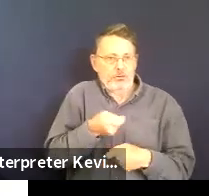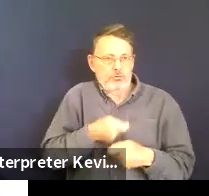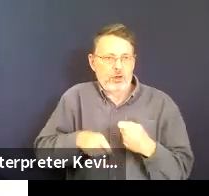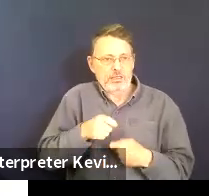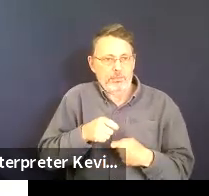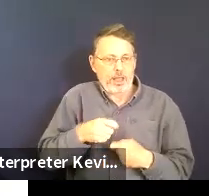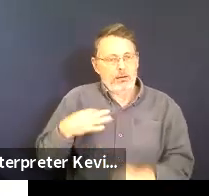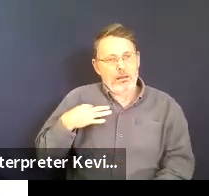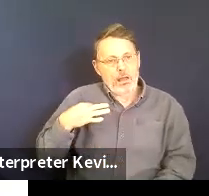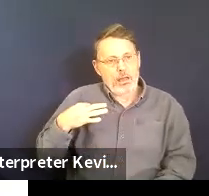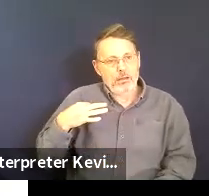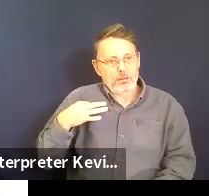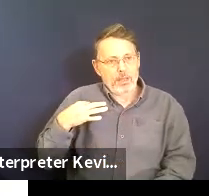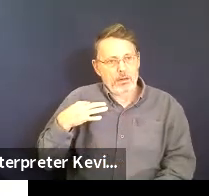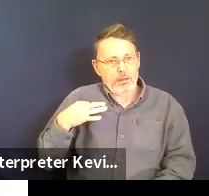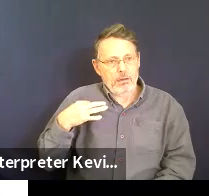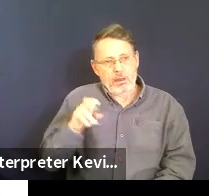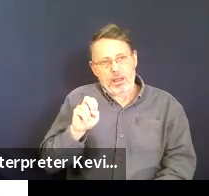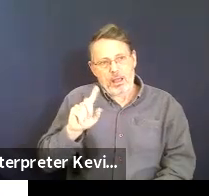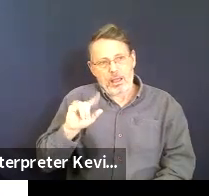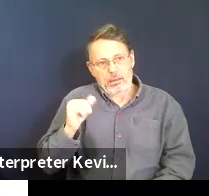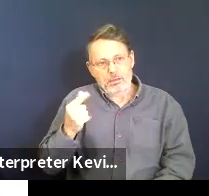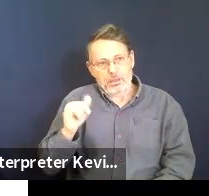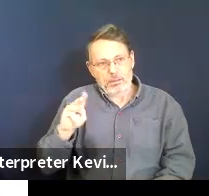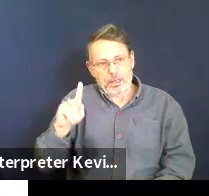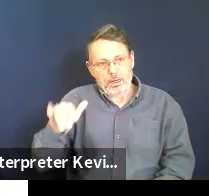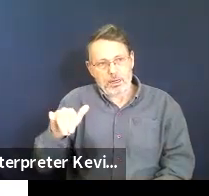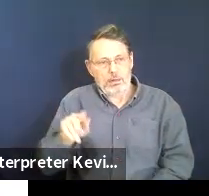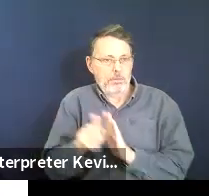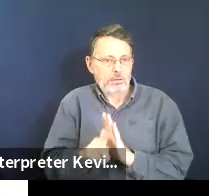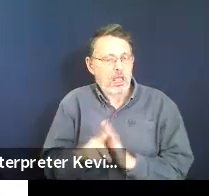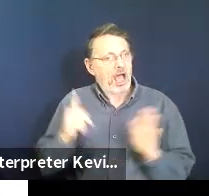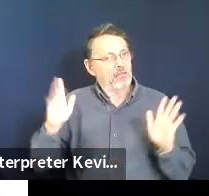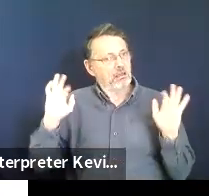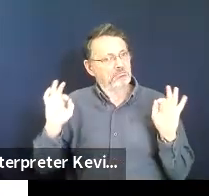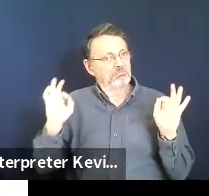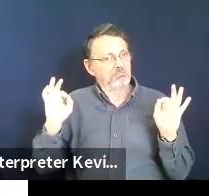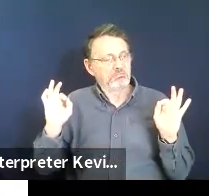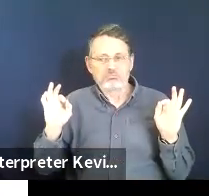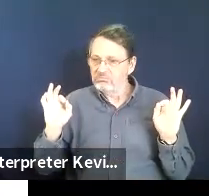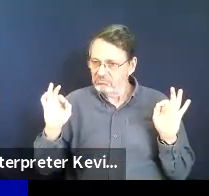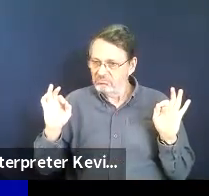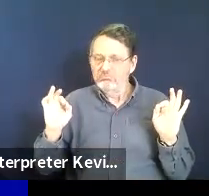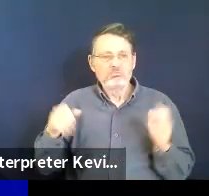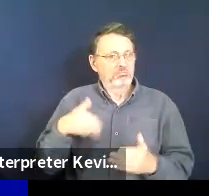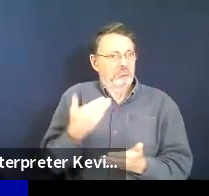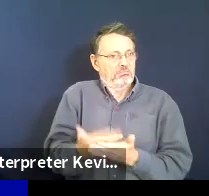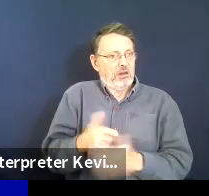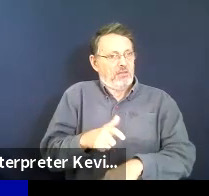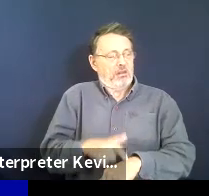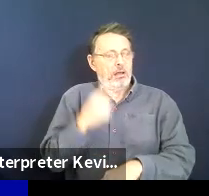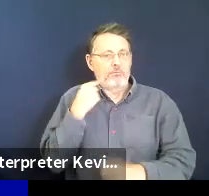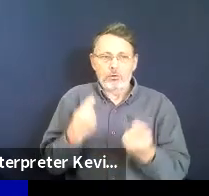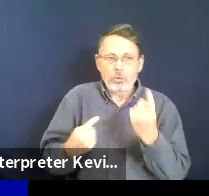transplant eligibility policy. And I believe that takes us to our question and answer